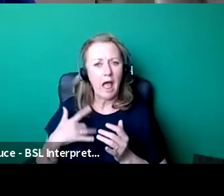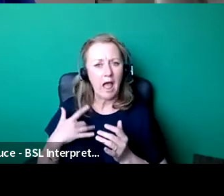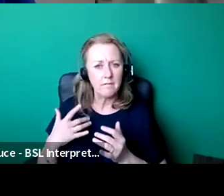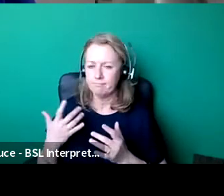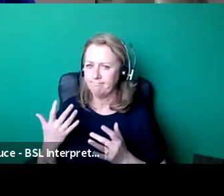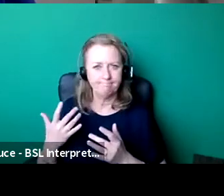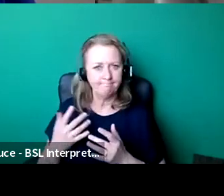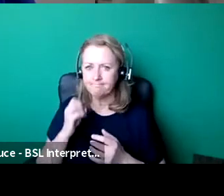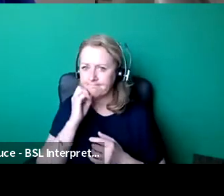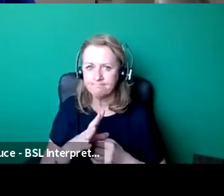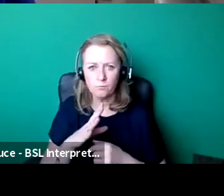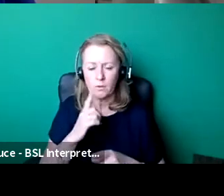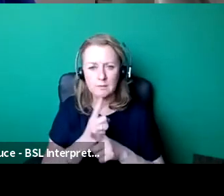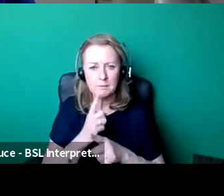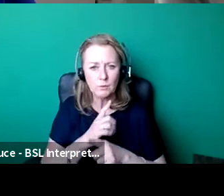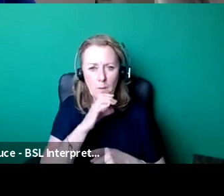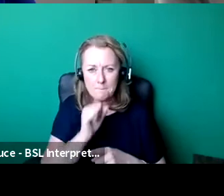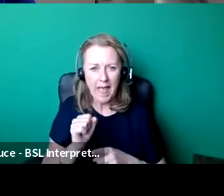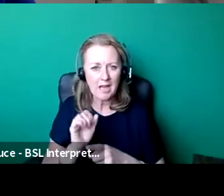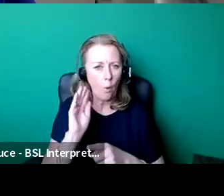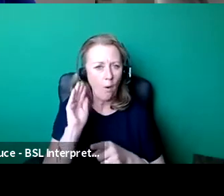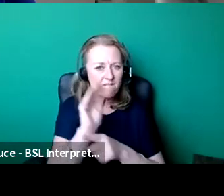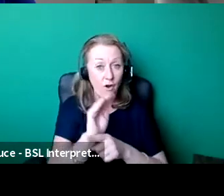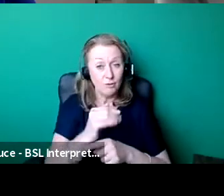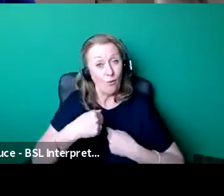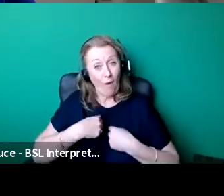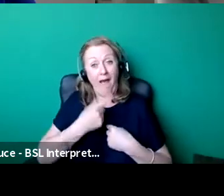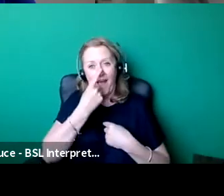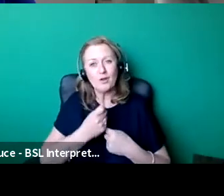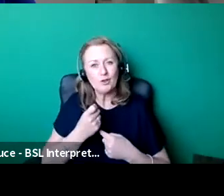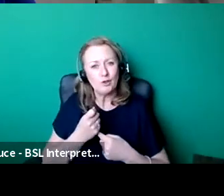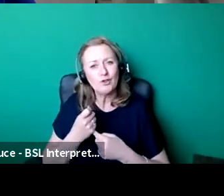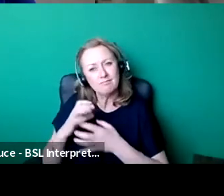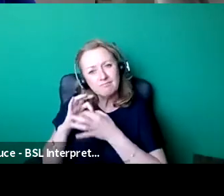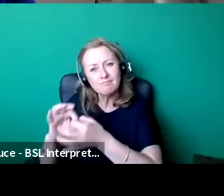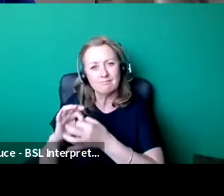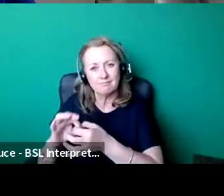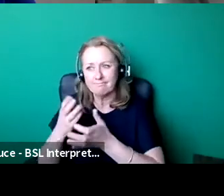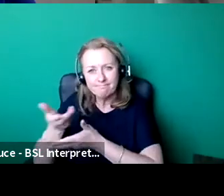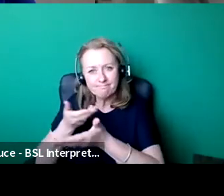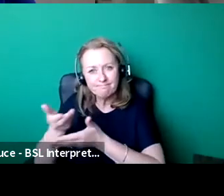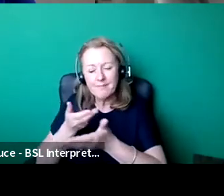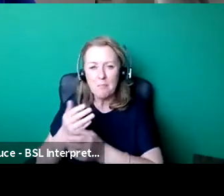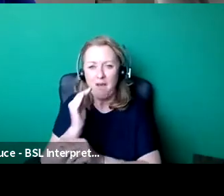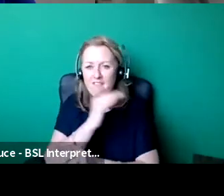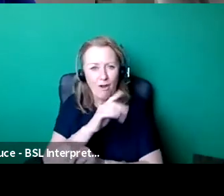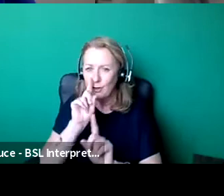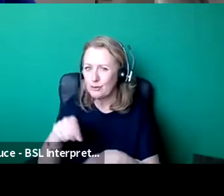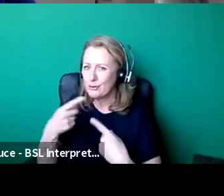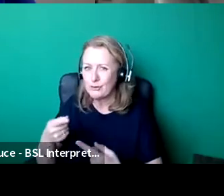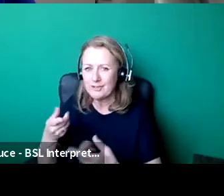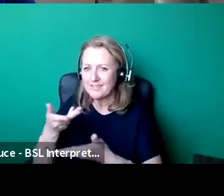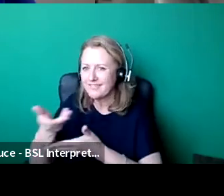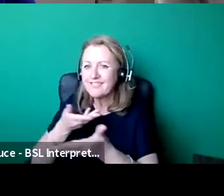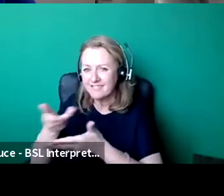speaking to men or foreigners. And so I was able to develop bonds with some of these women in a way that I don't think a foreigner could, for example. And that's just